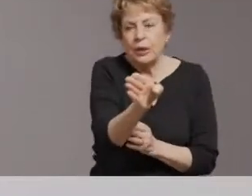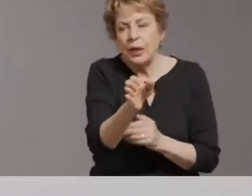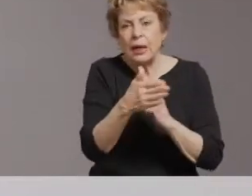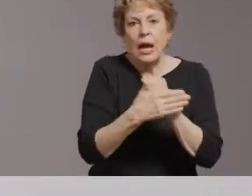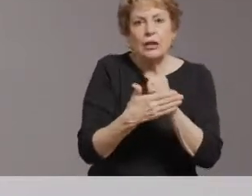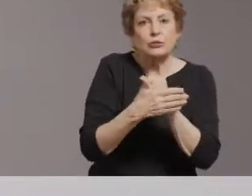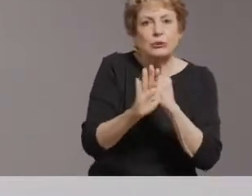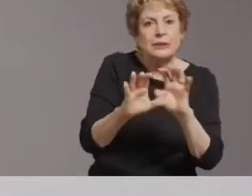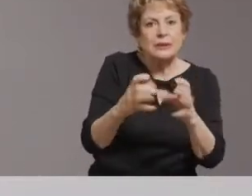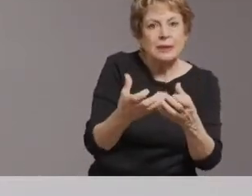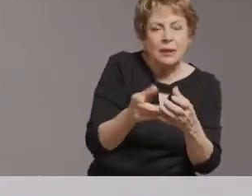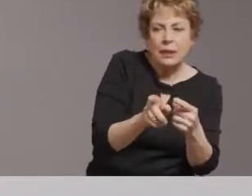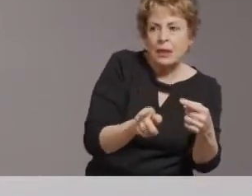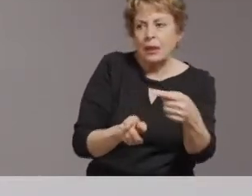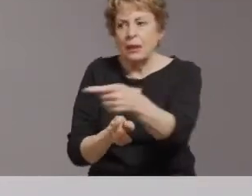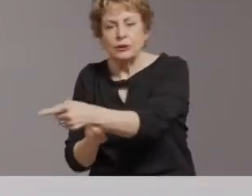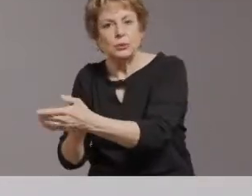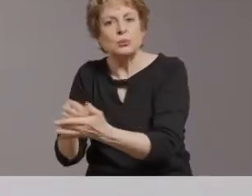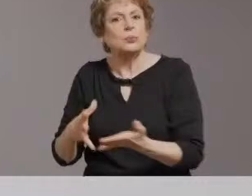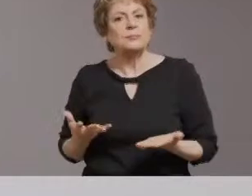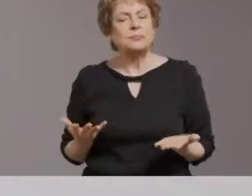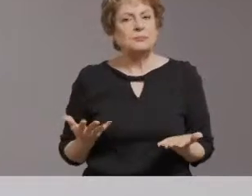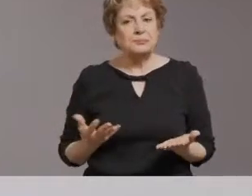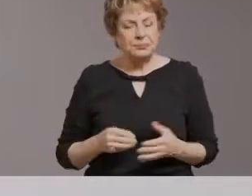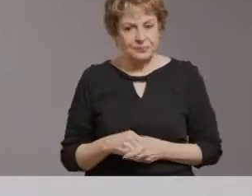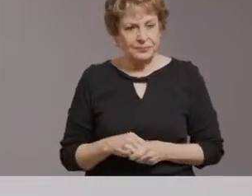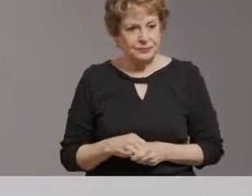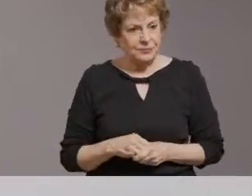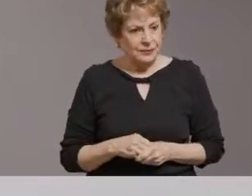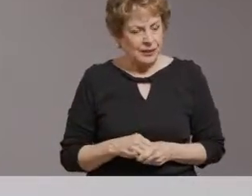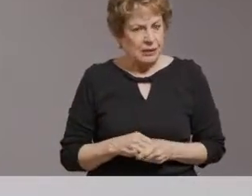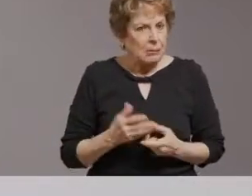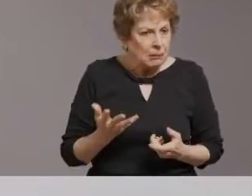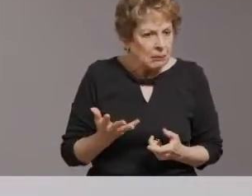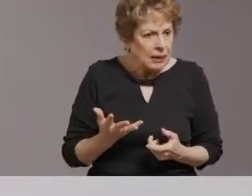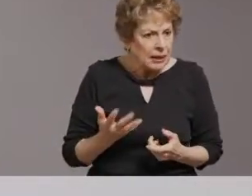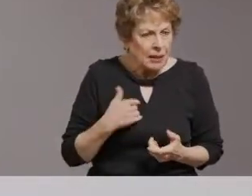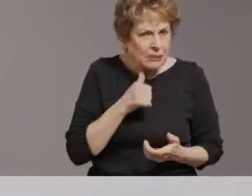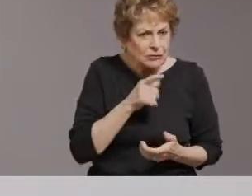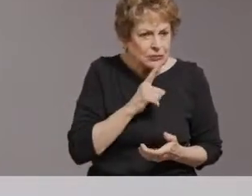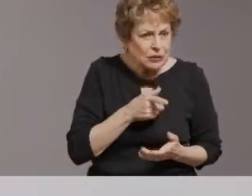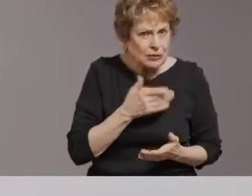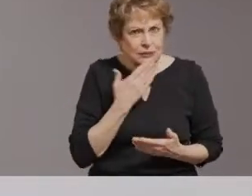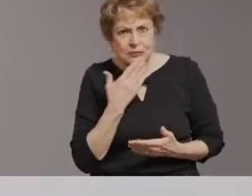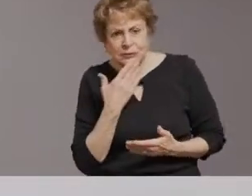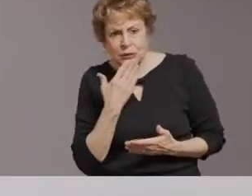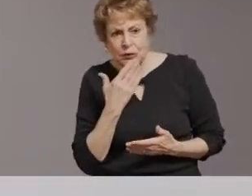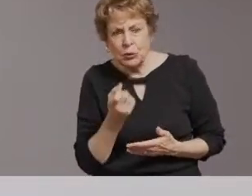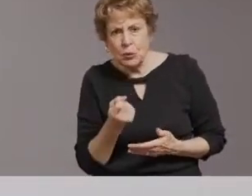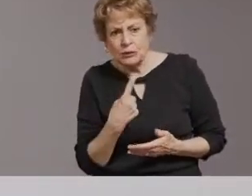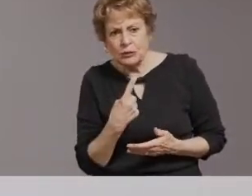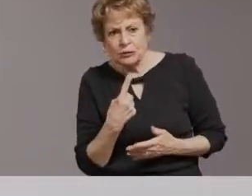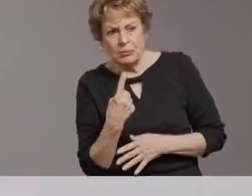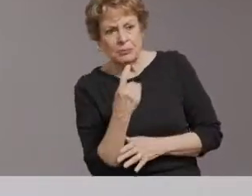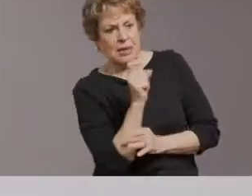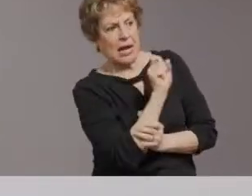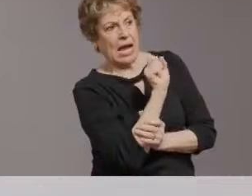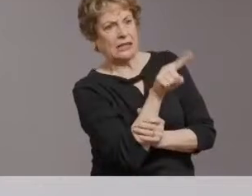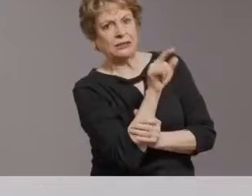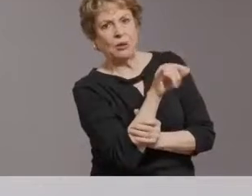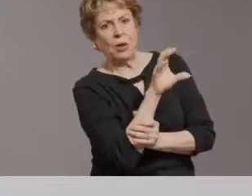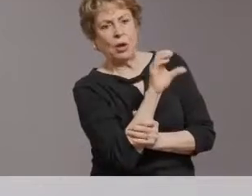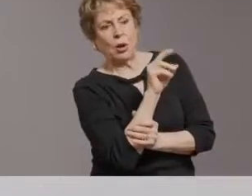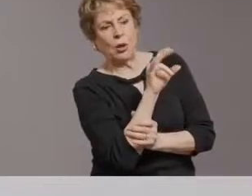specific efforts. That would be probably a great question for Coconino County. However, anybody is eligible over the age